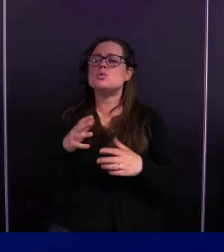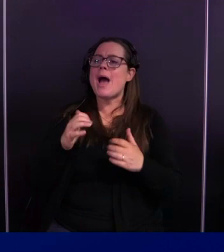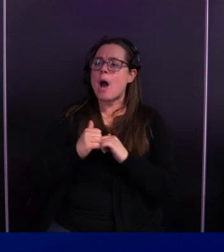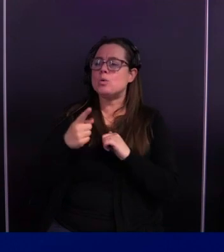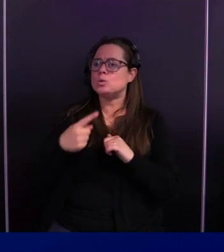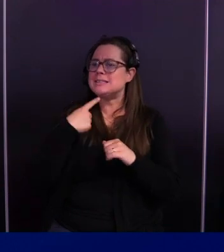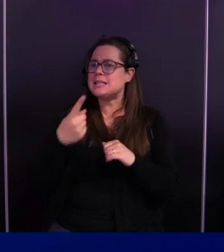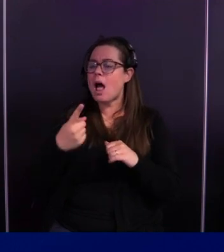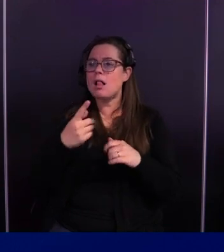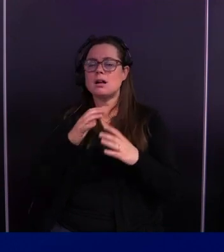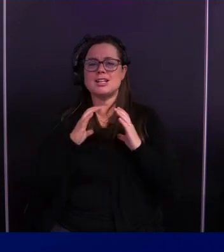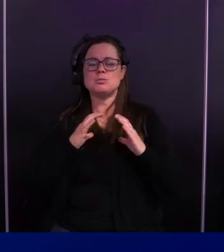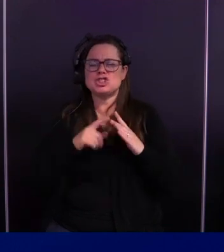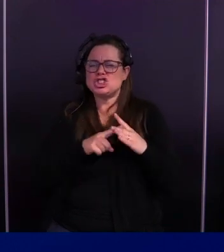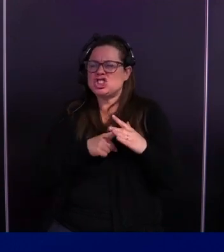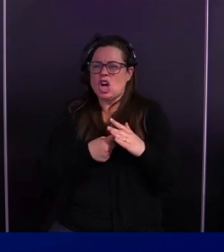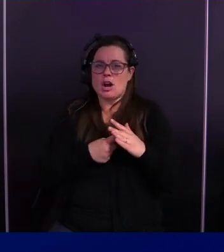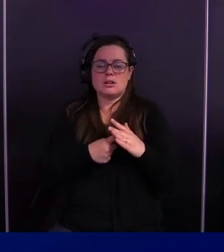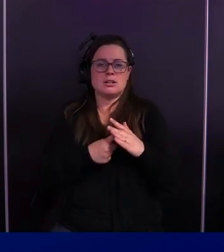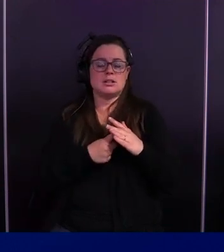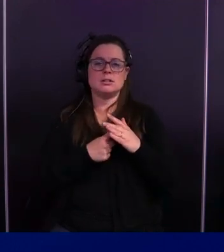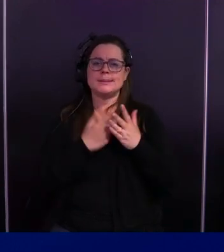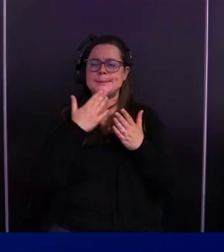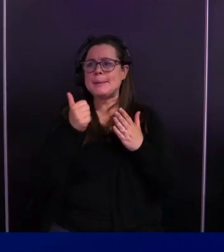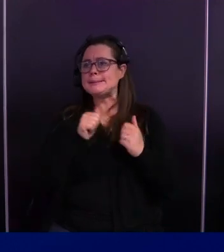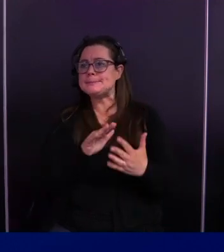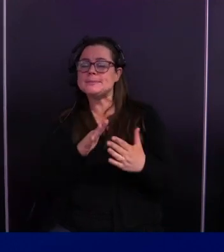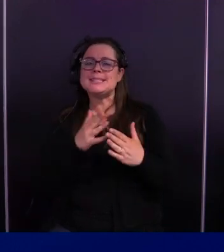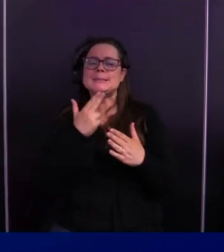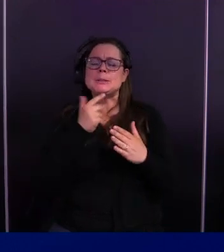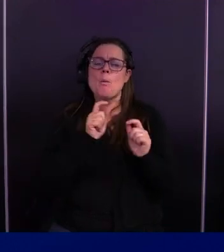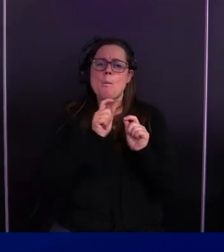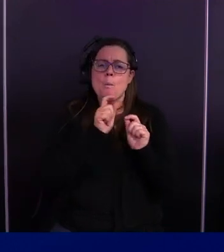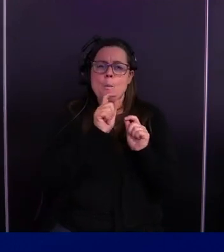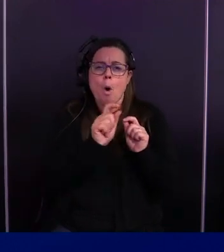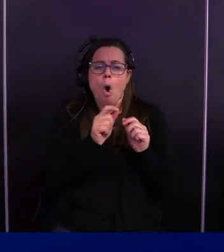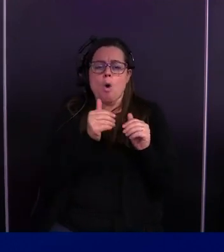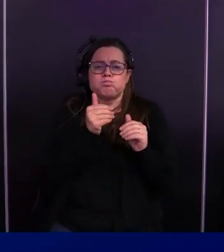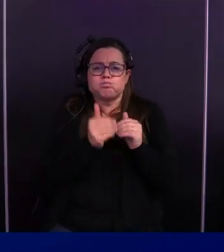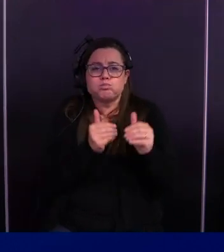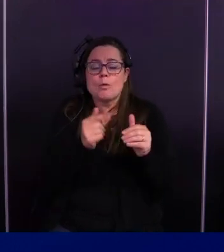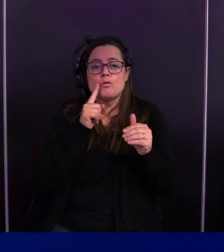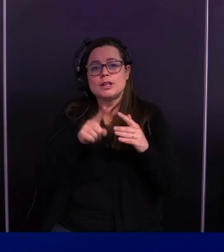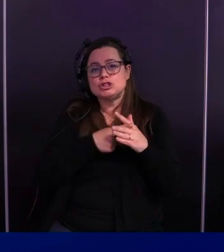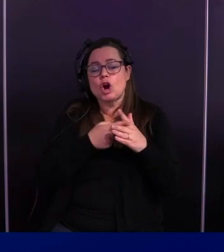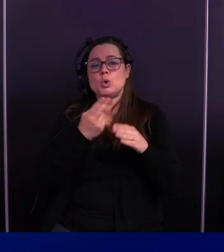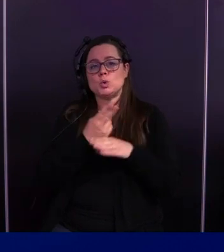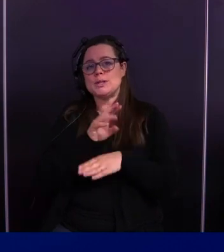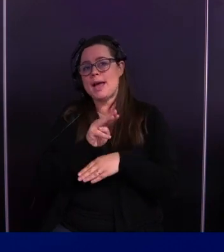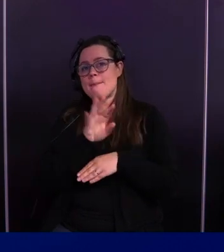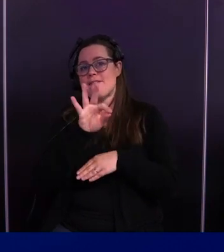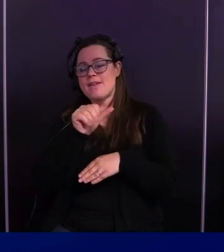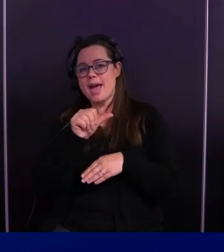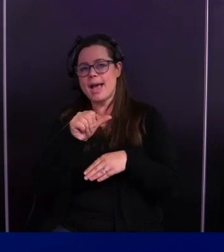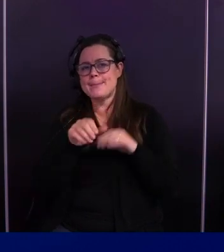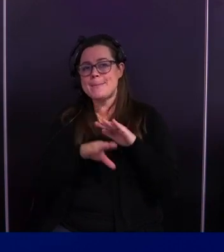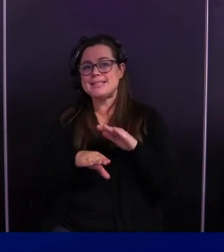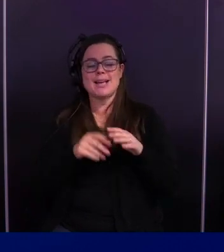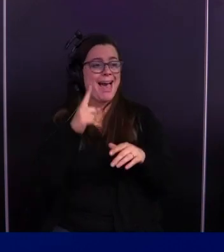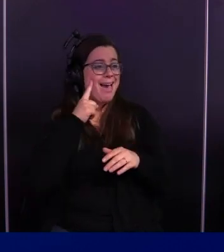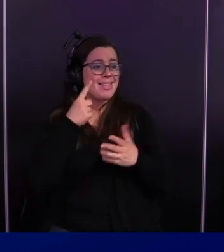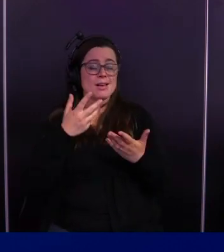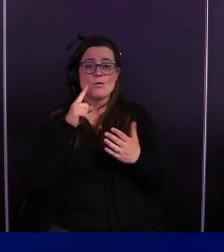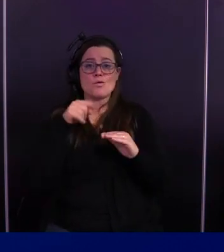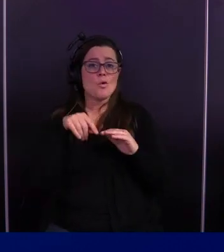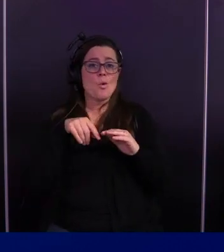just start with something? I mean, what's the one small little step to get them on the road to using MFA? I think at the root level for the